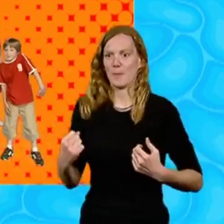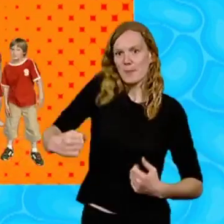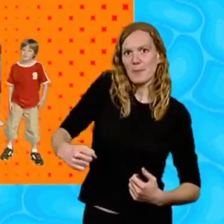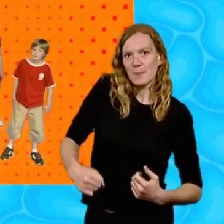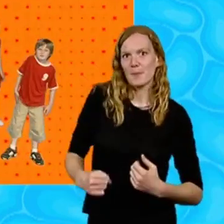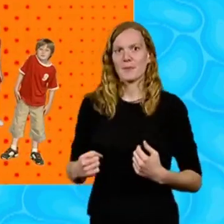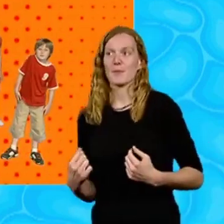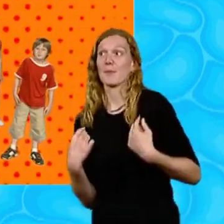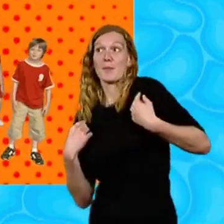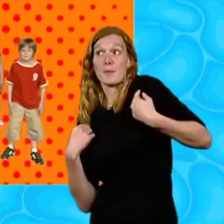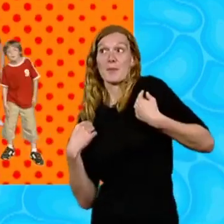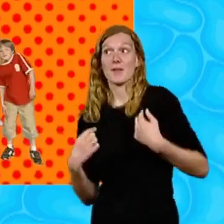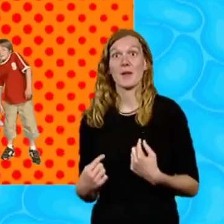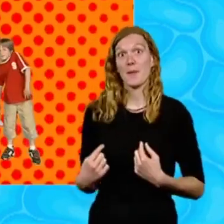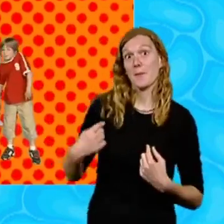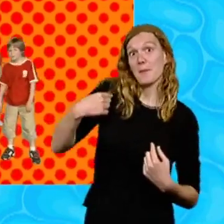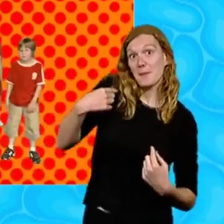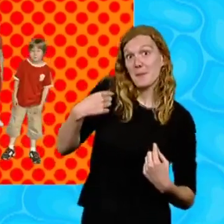Oh, is it in your shoulders too?